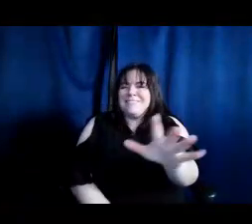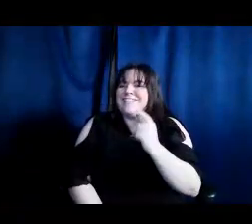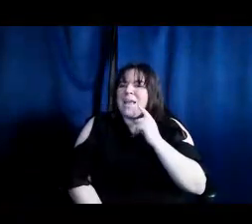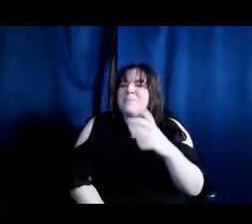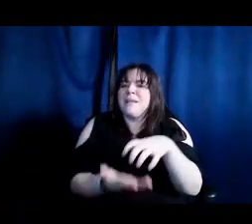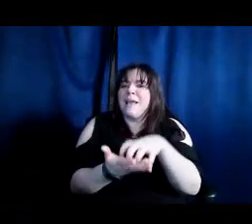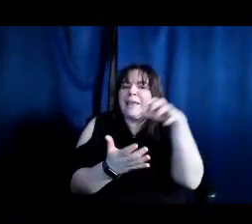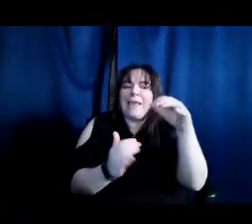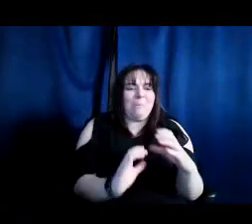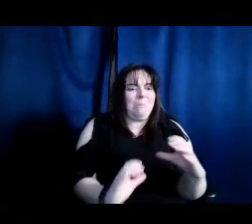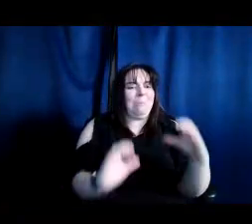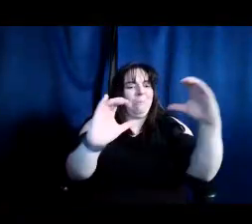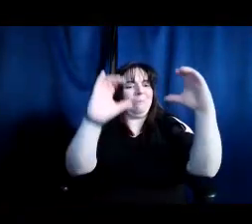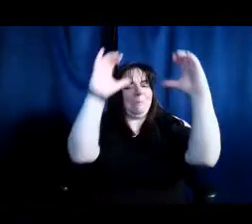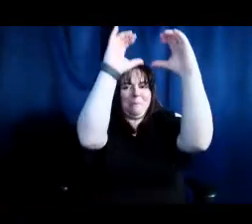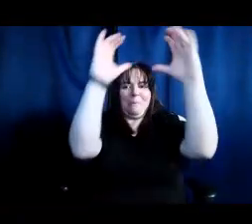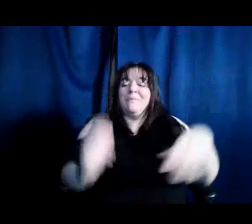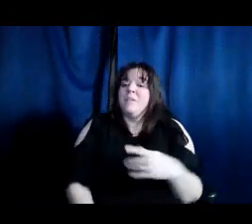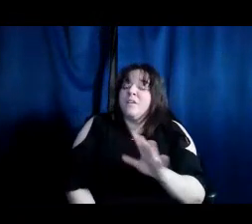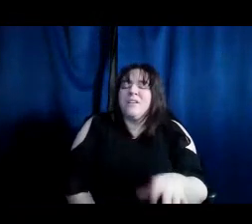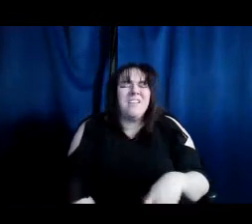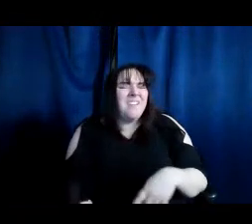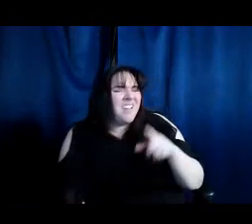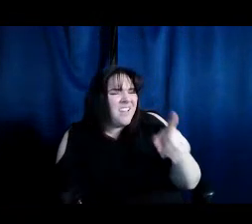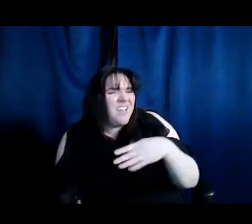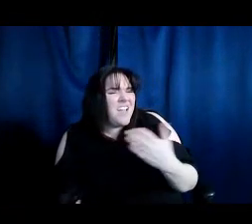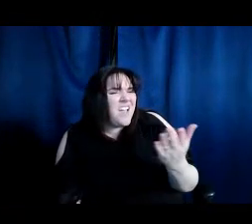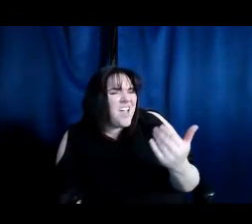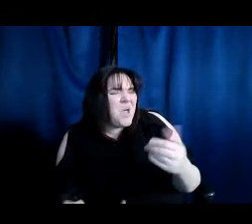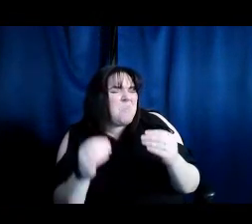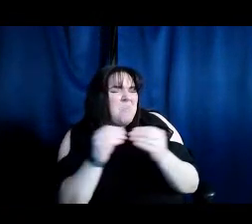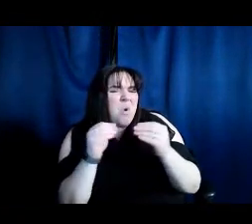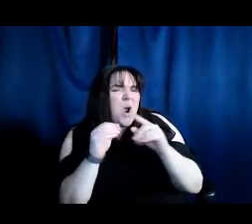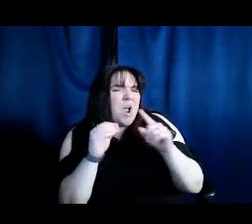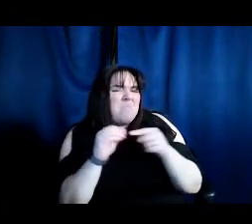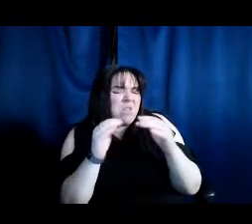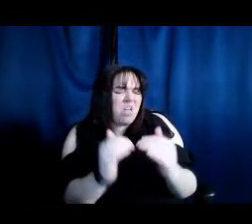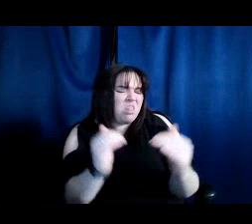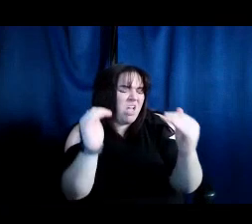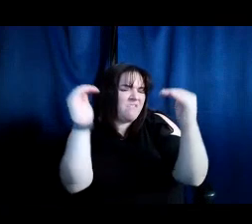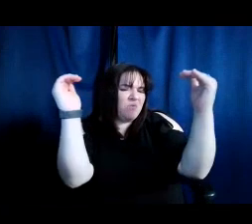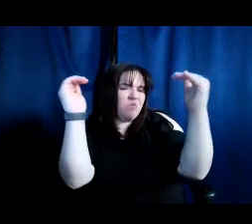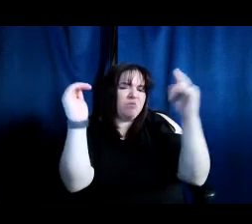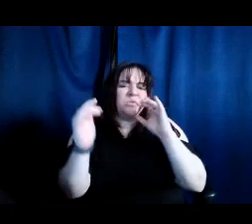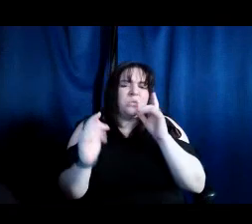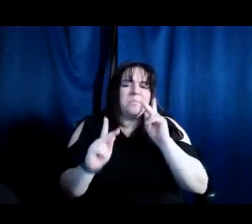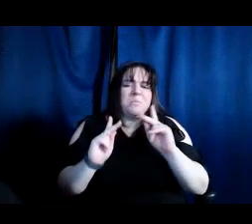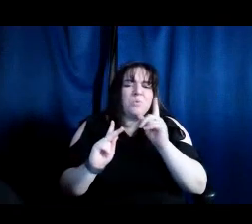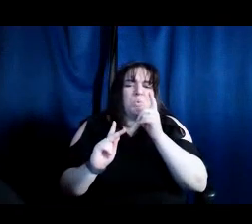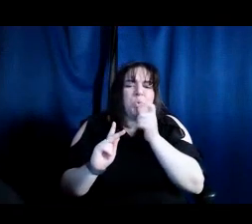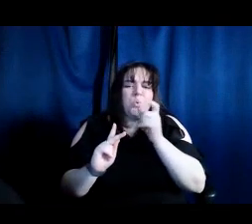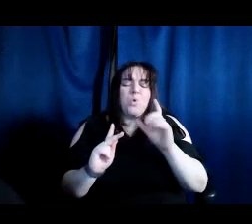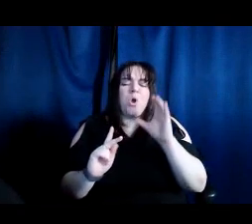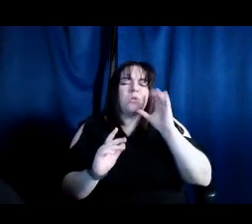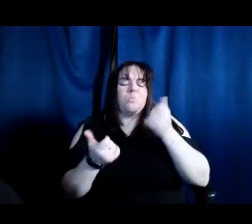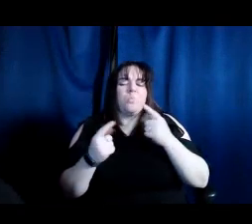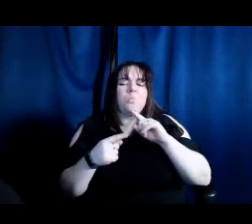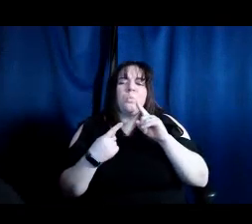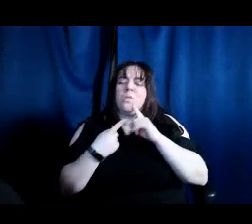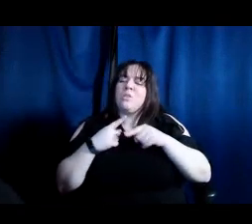Shelly, would you explain more about the levels of compliance for businesses aiming to align with a level when improving